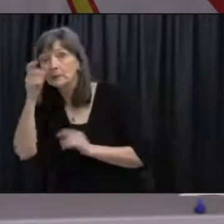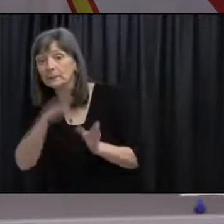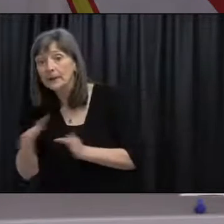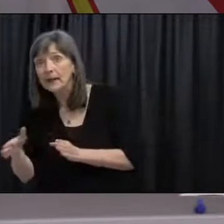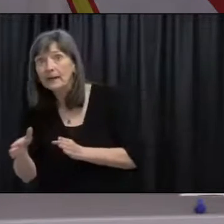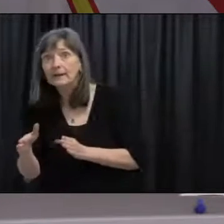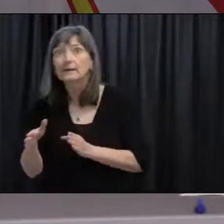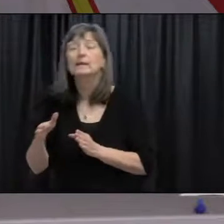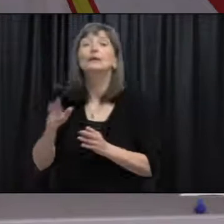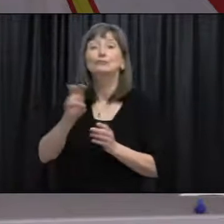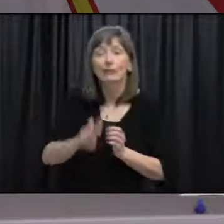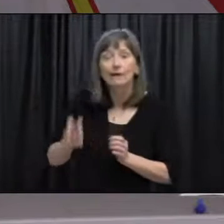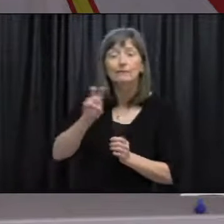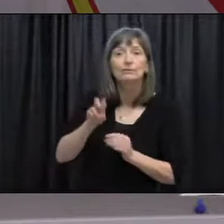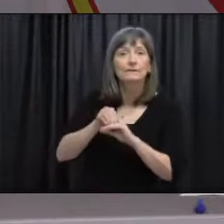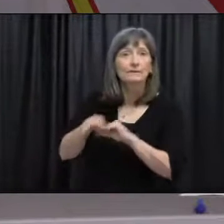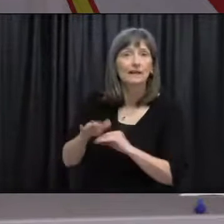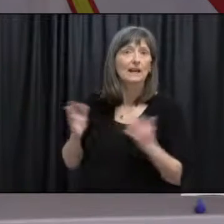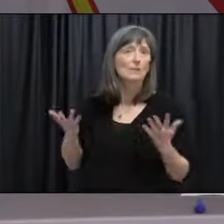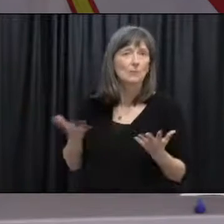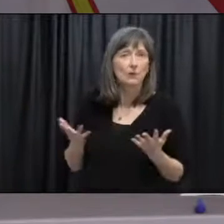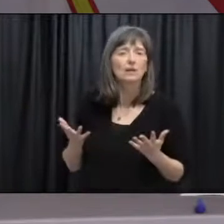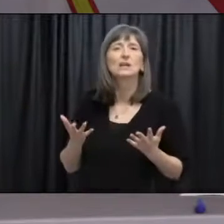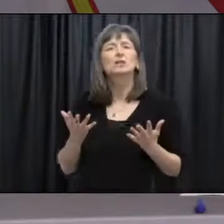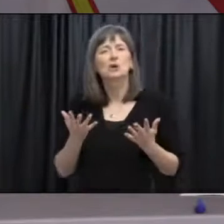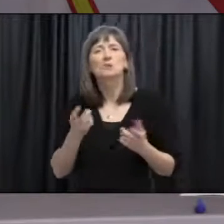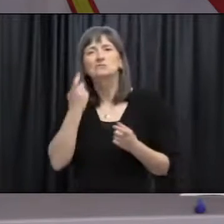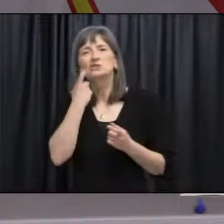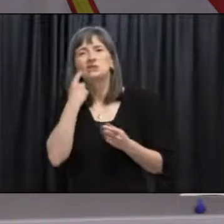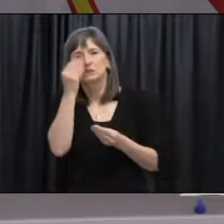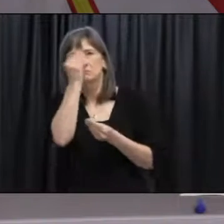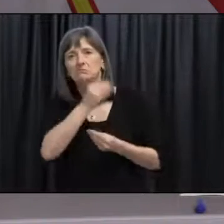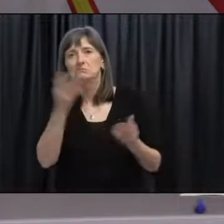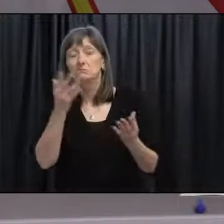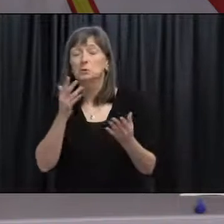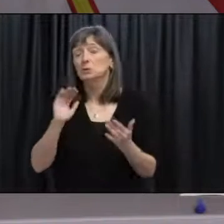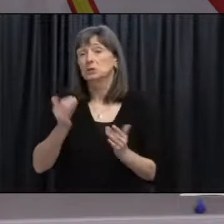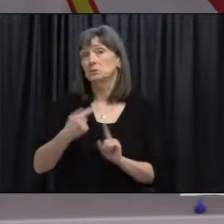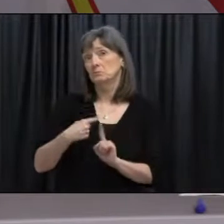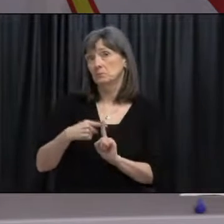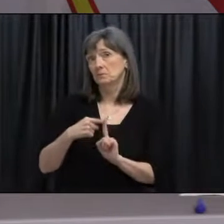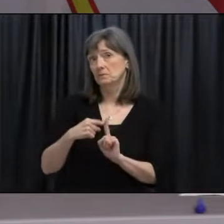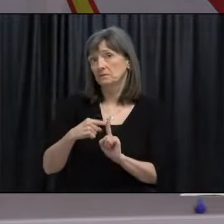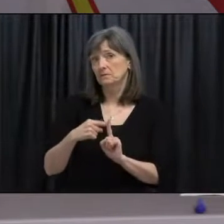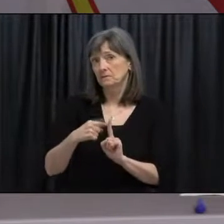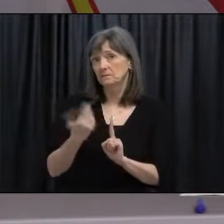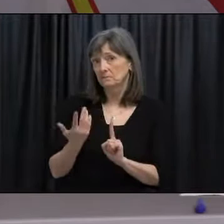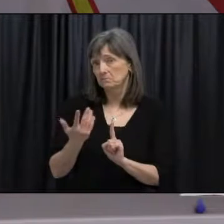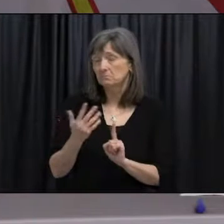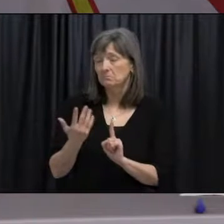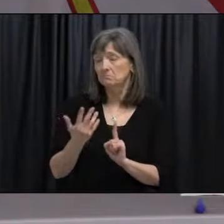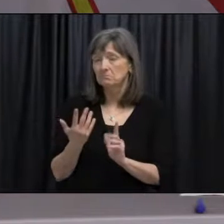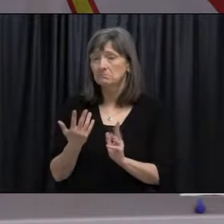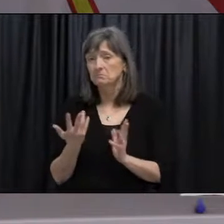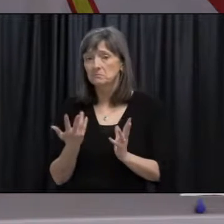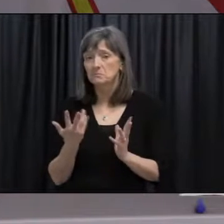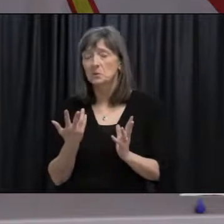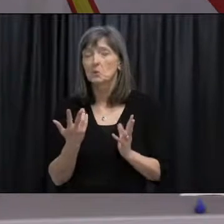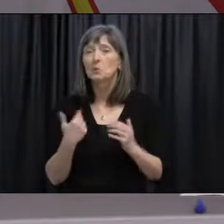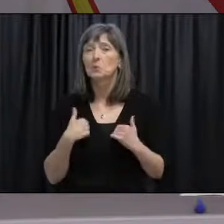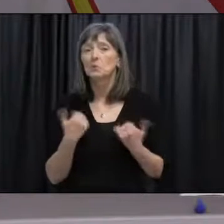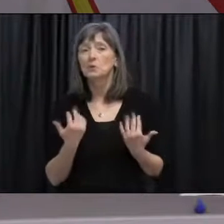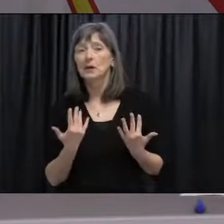on public health measures. And I think that's a positive sign. And I think that we're